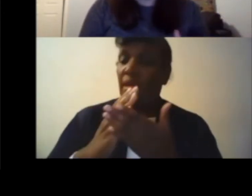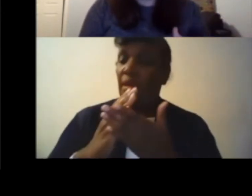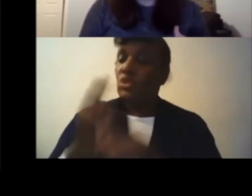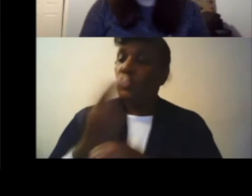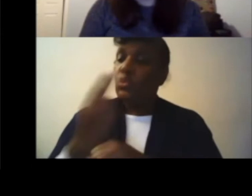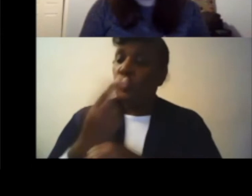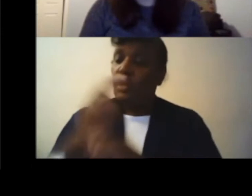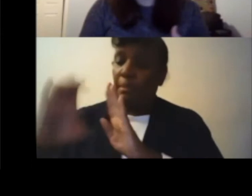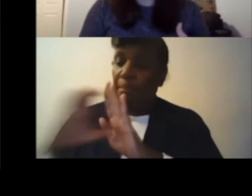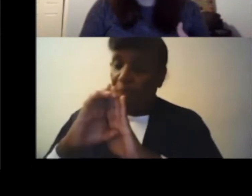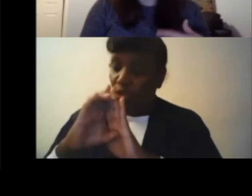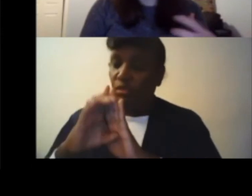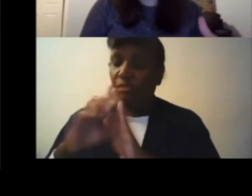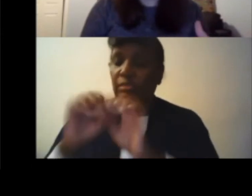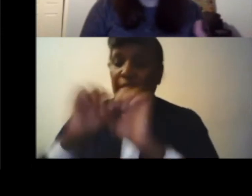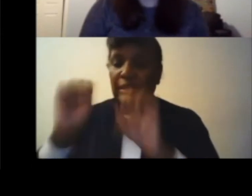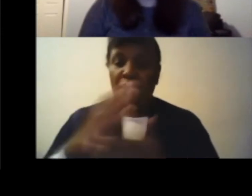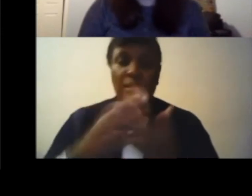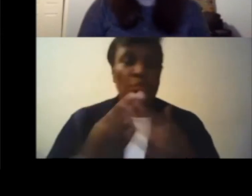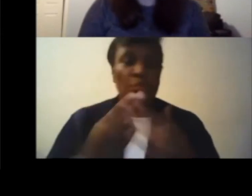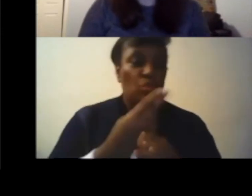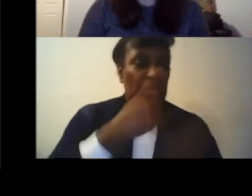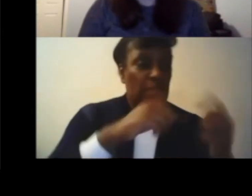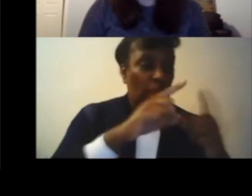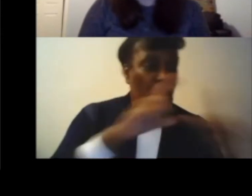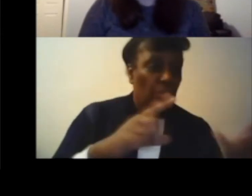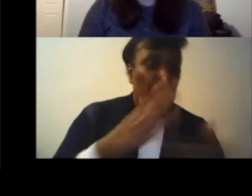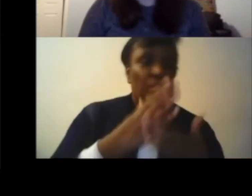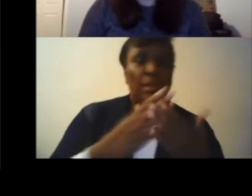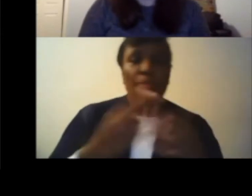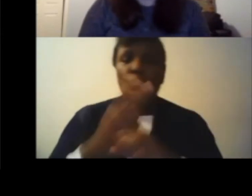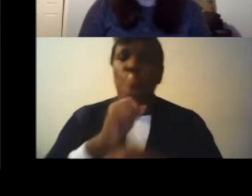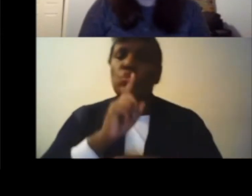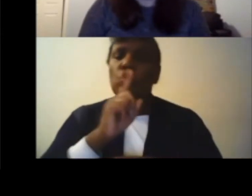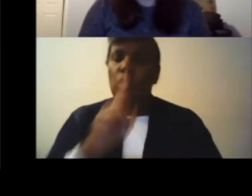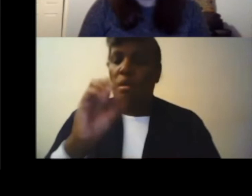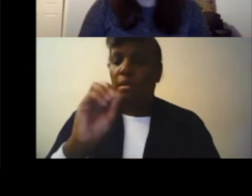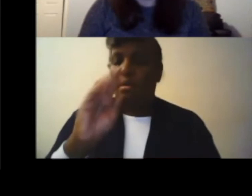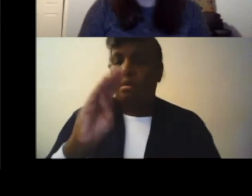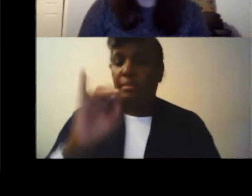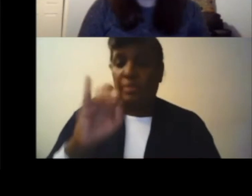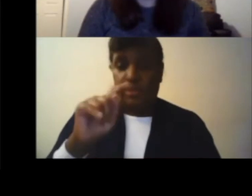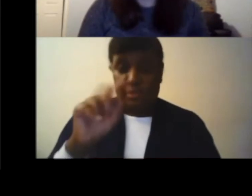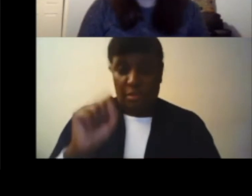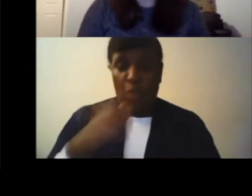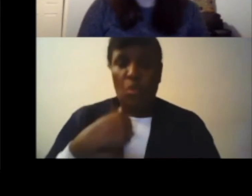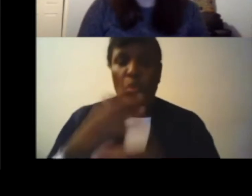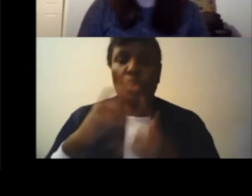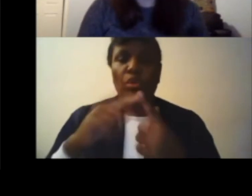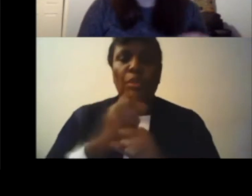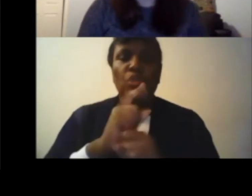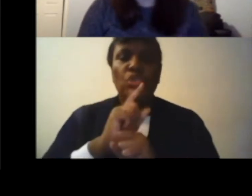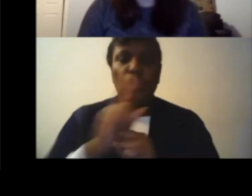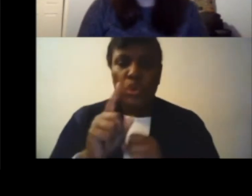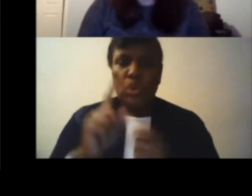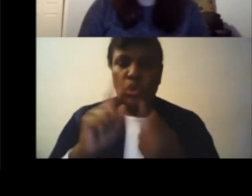sign language. They may be using real objects. And so we want to make sure that we're facilitating ways for them to be able to tell us their wants